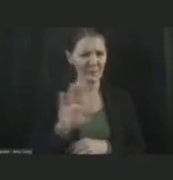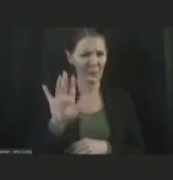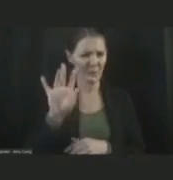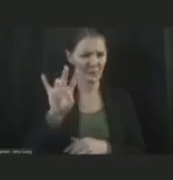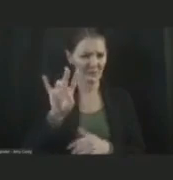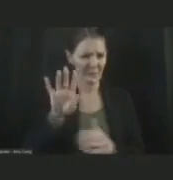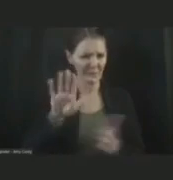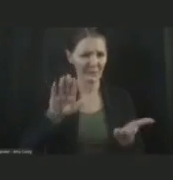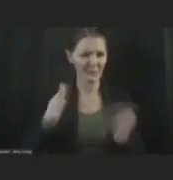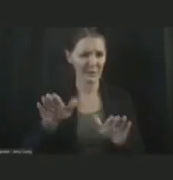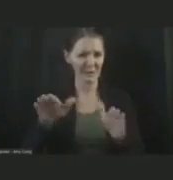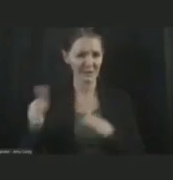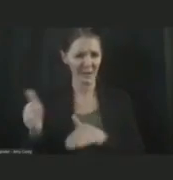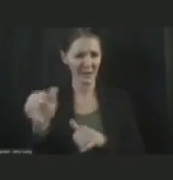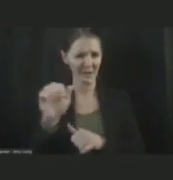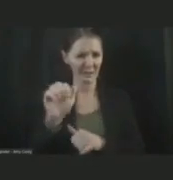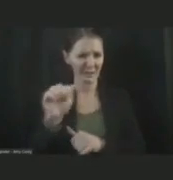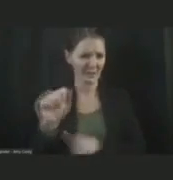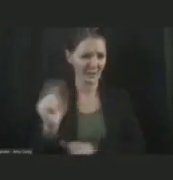day.